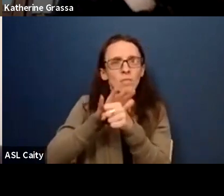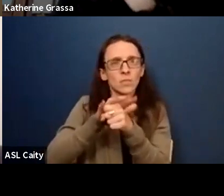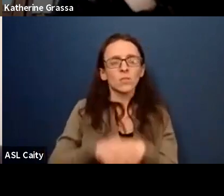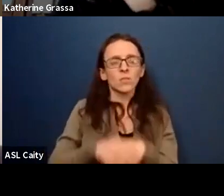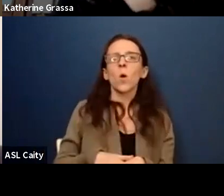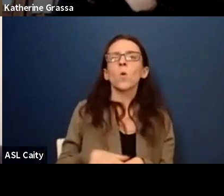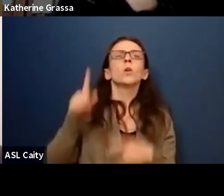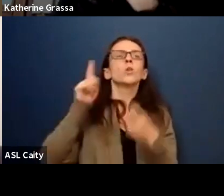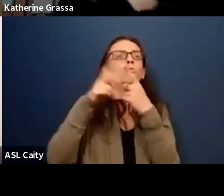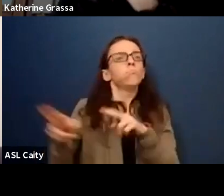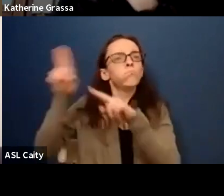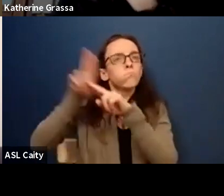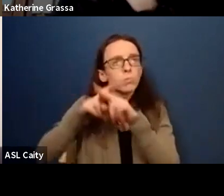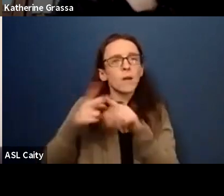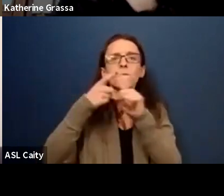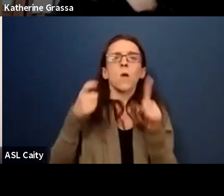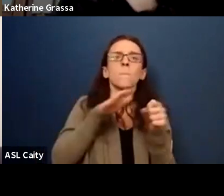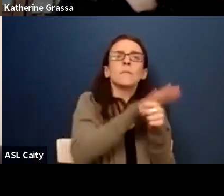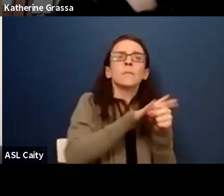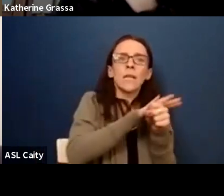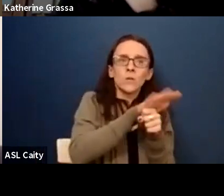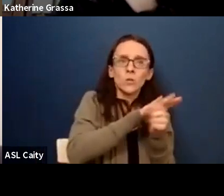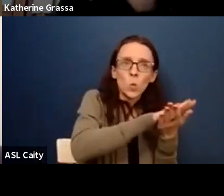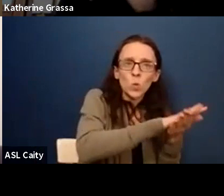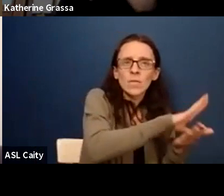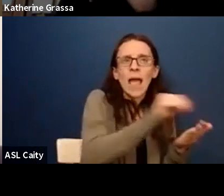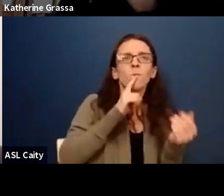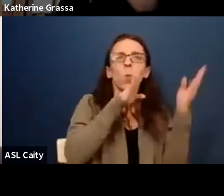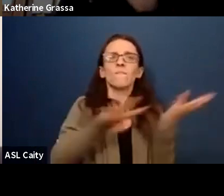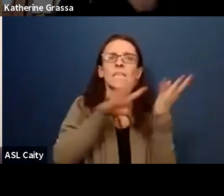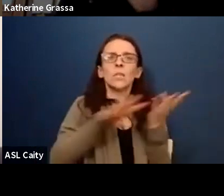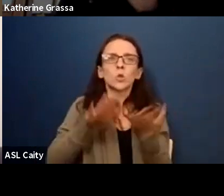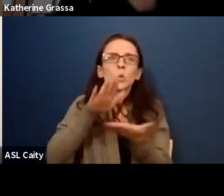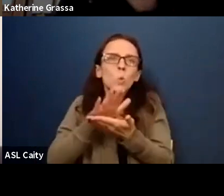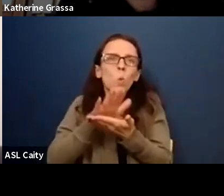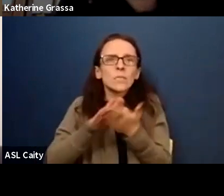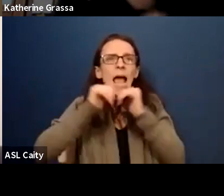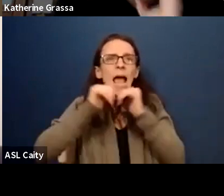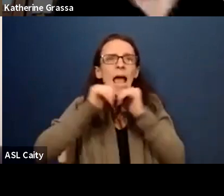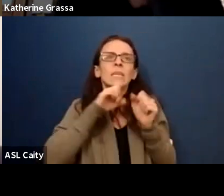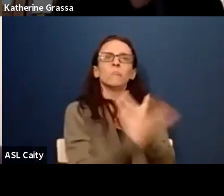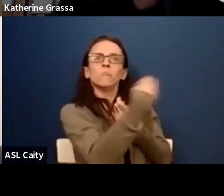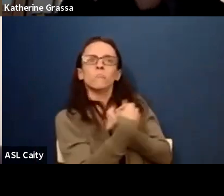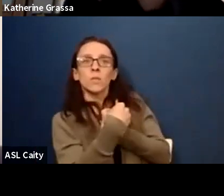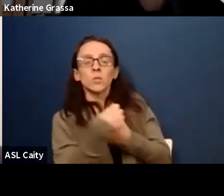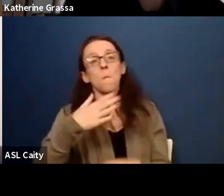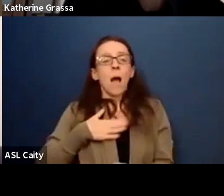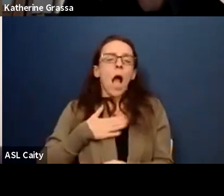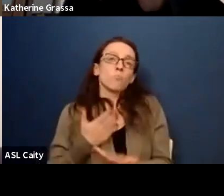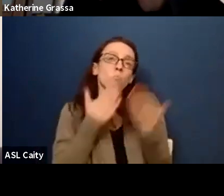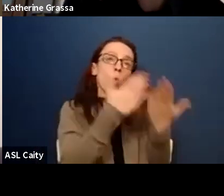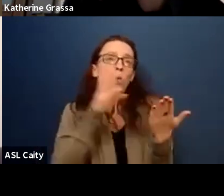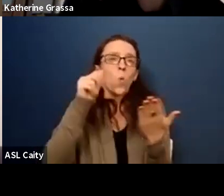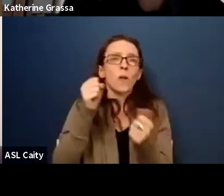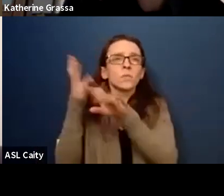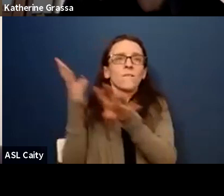from neighborhoods, doing a lottery of eligible students. My proposal is feeder school. So by feeder